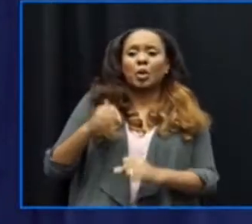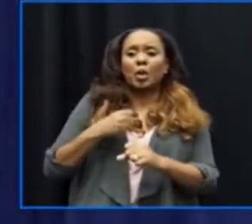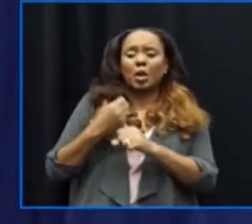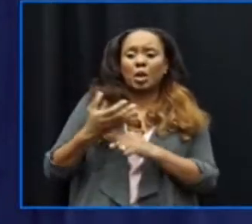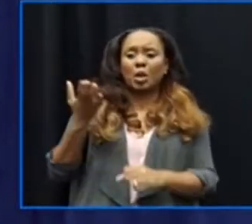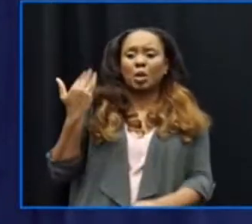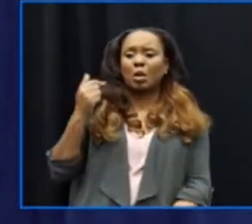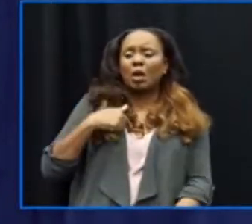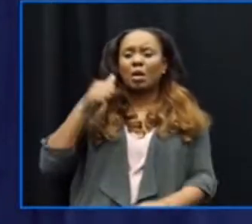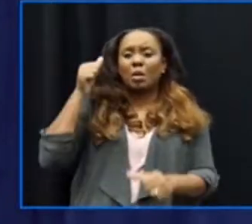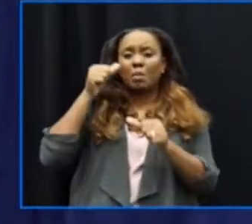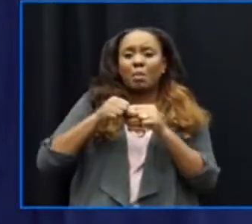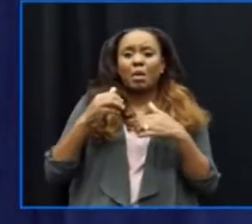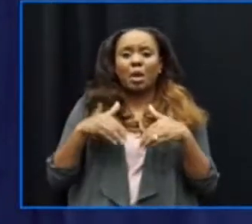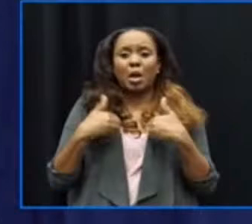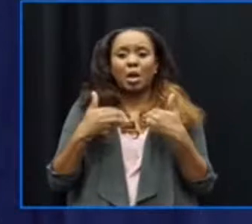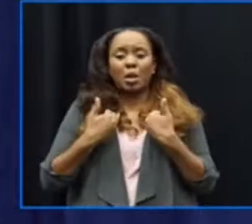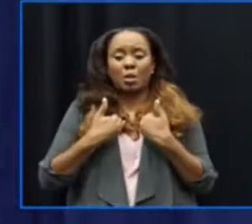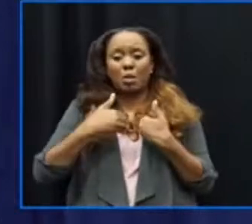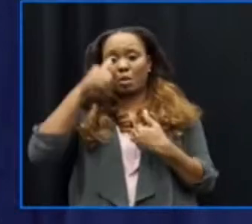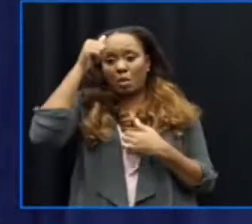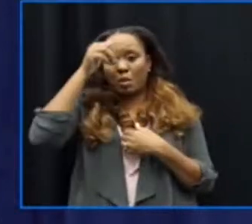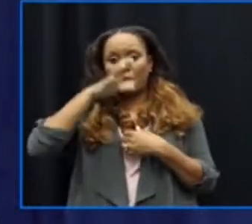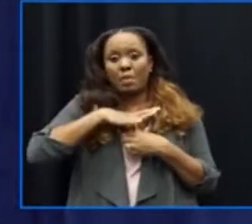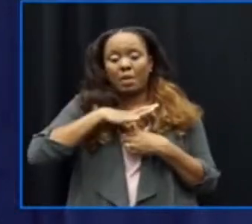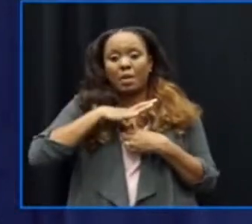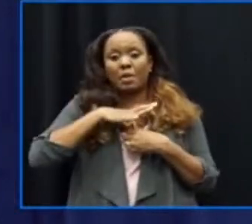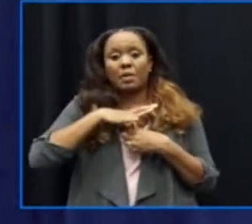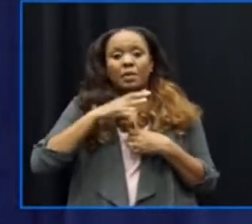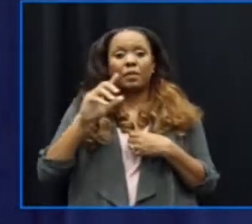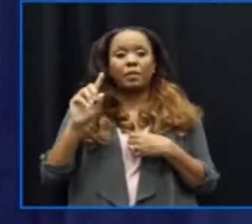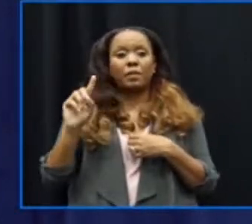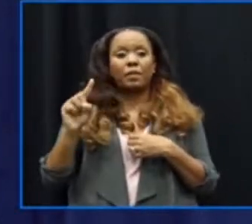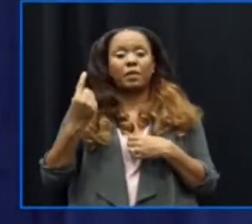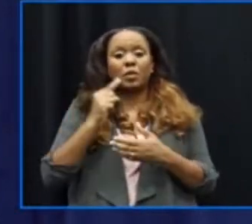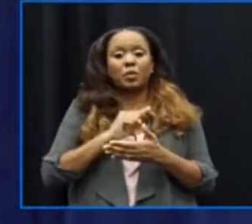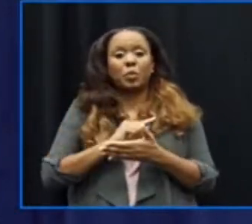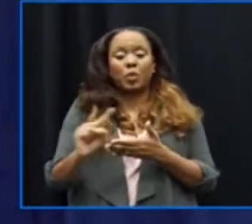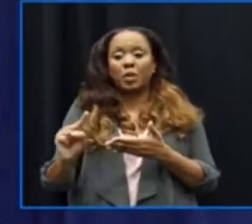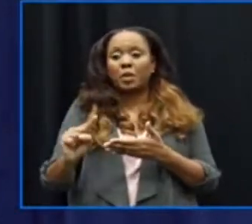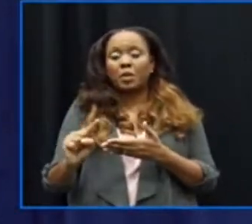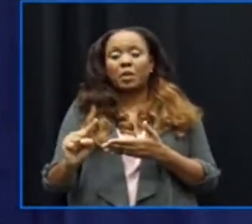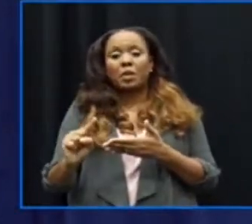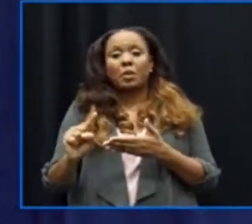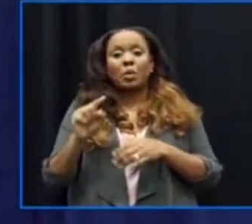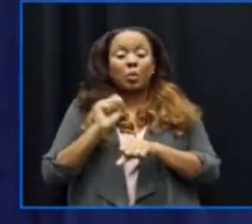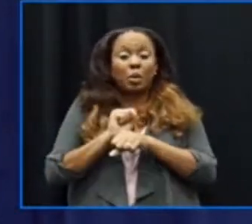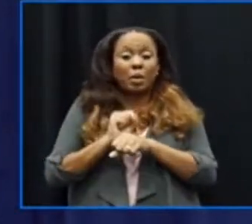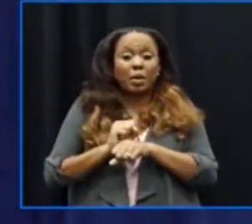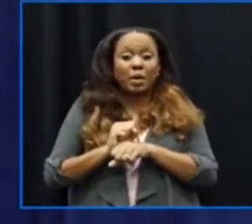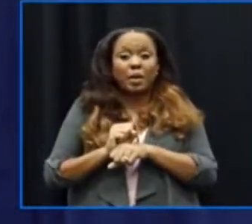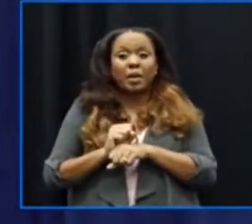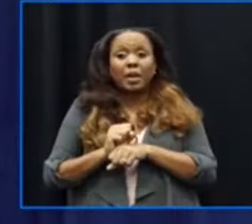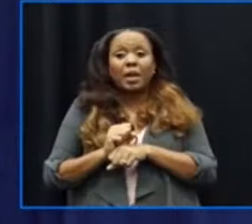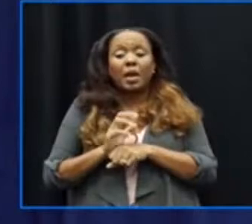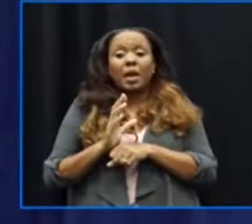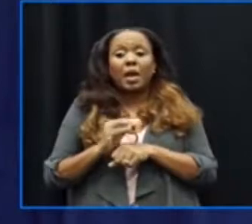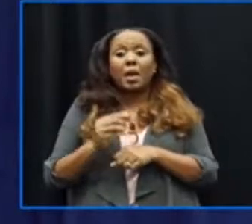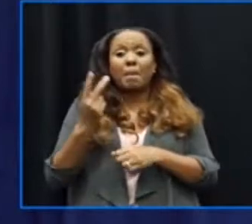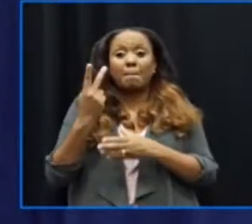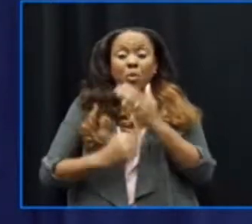his first week on the job, lost both hands, never contributed, but a pensioner for